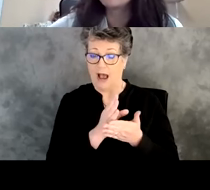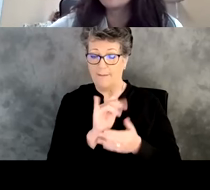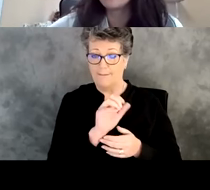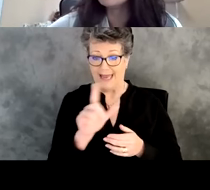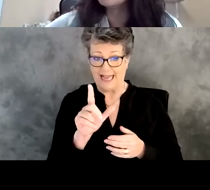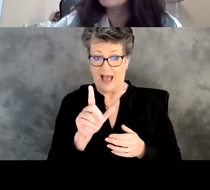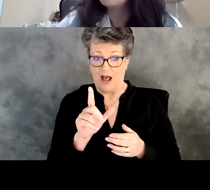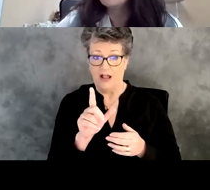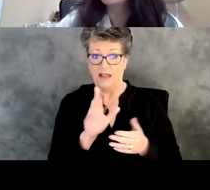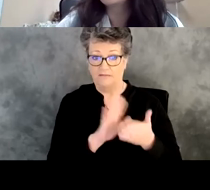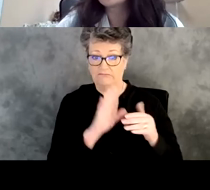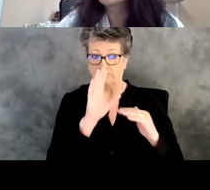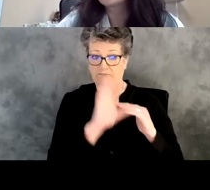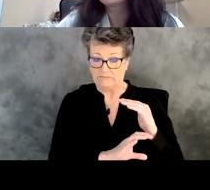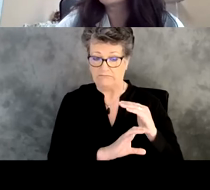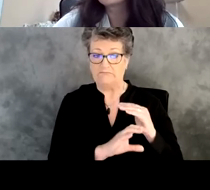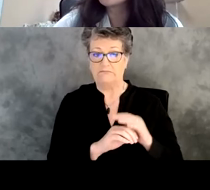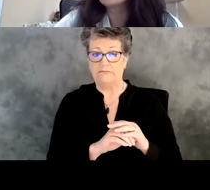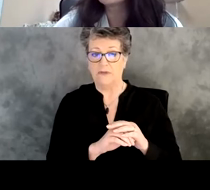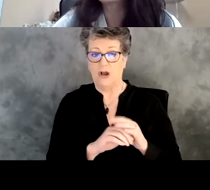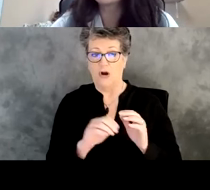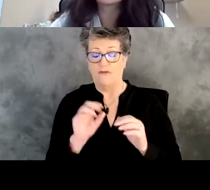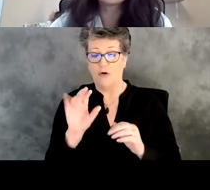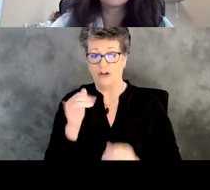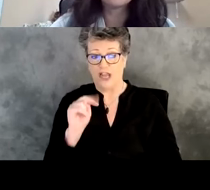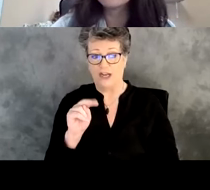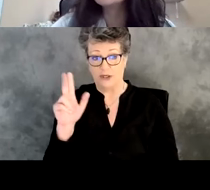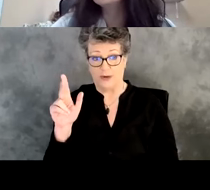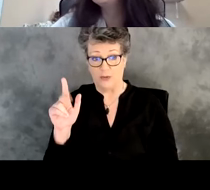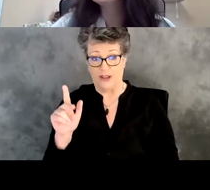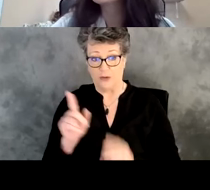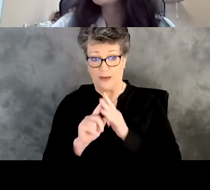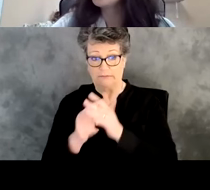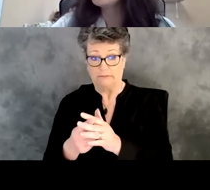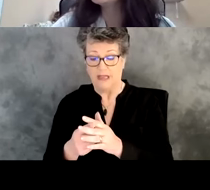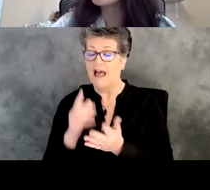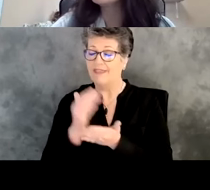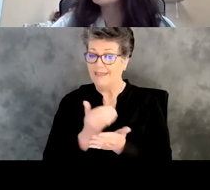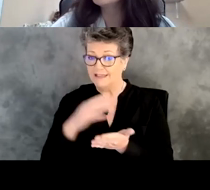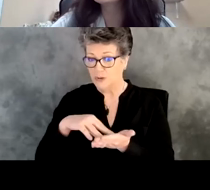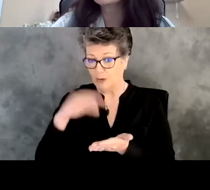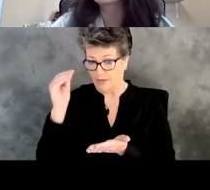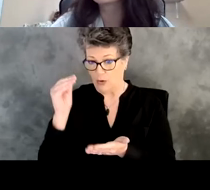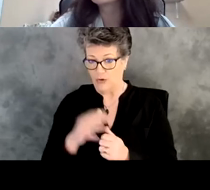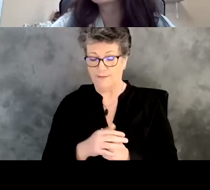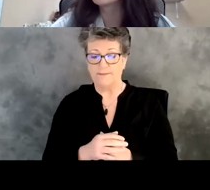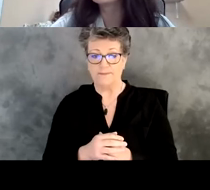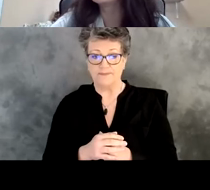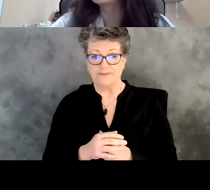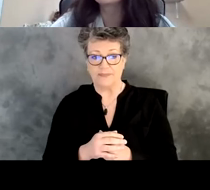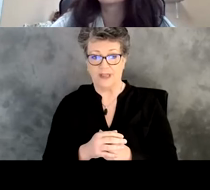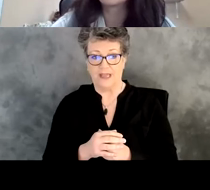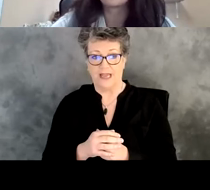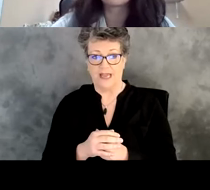move to the aligned enrollment model for January 2023, one of the lessons that we've learned is that integrated and